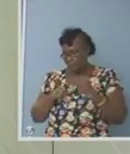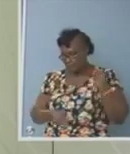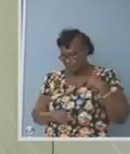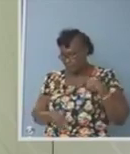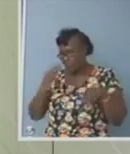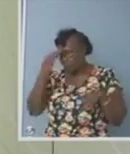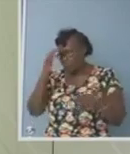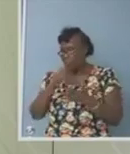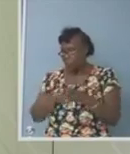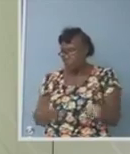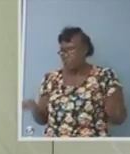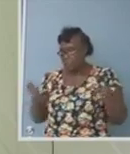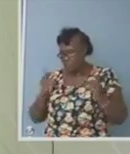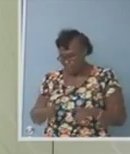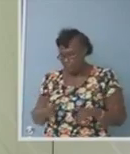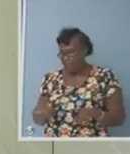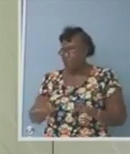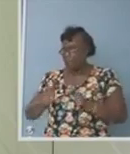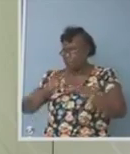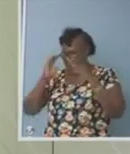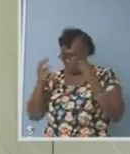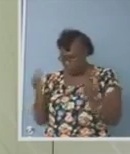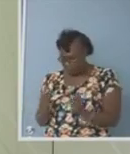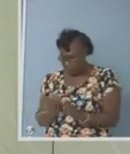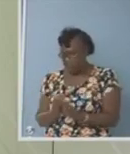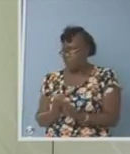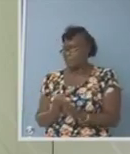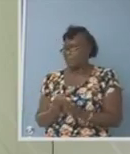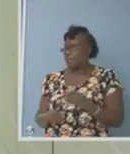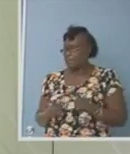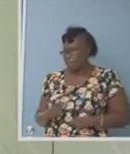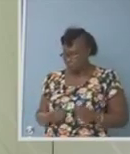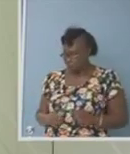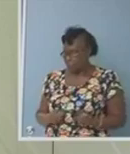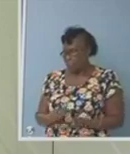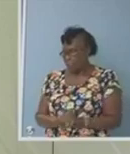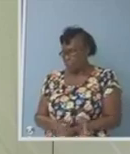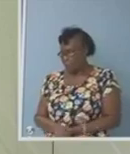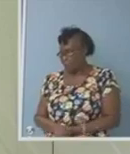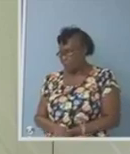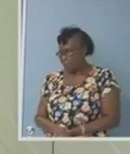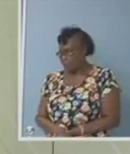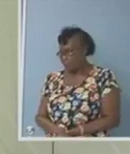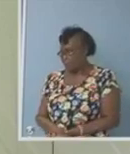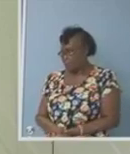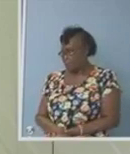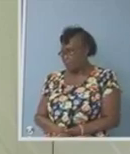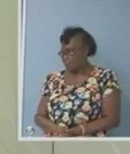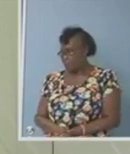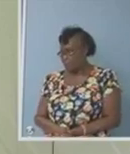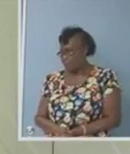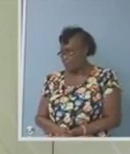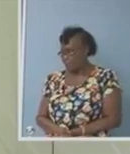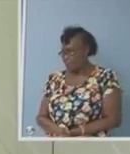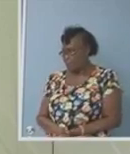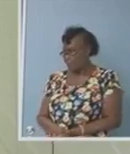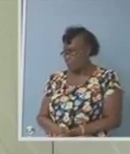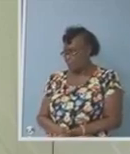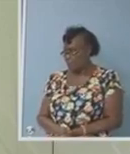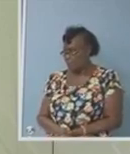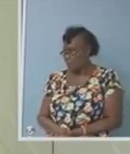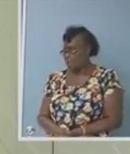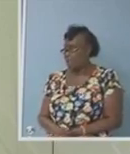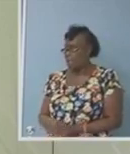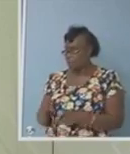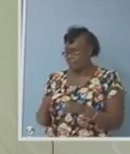chaired by the Minister of Education, comprising as well Minister of Sport and Youth Affairs, the Chief Secretary has also